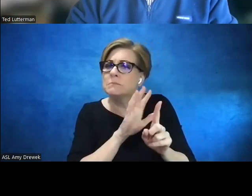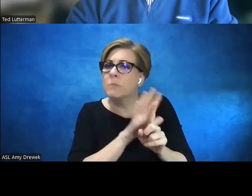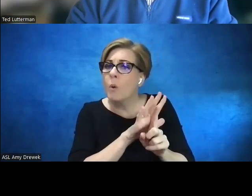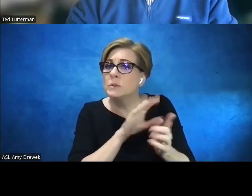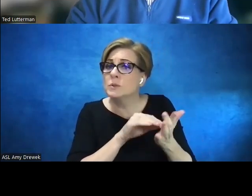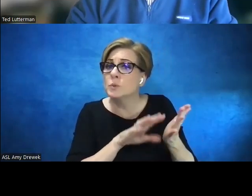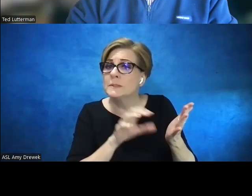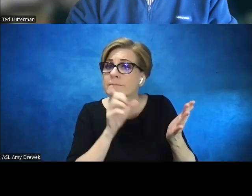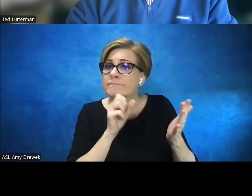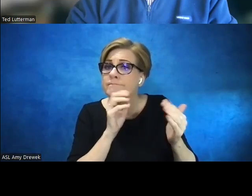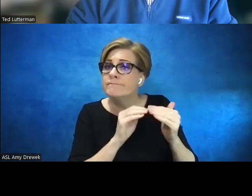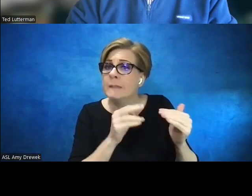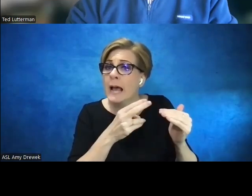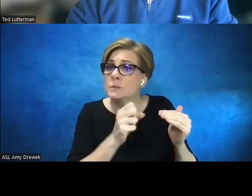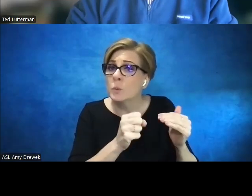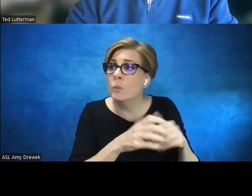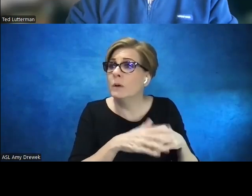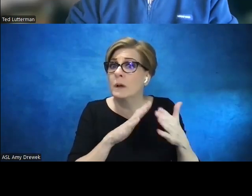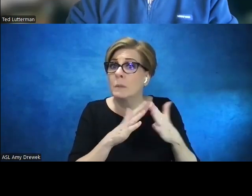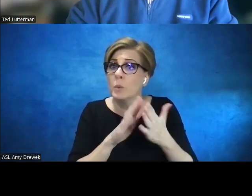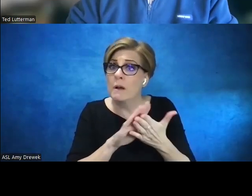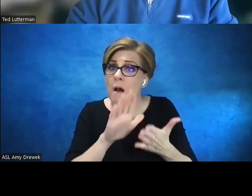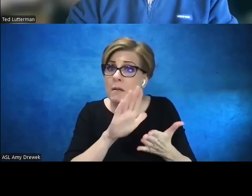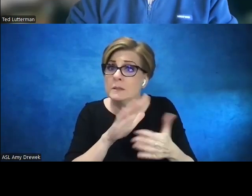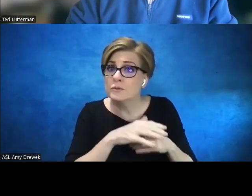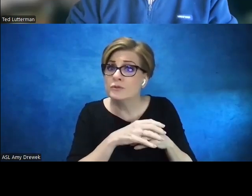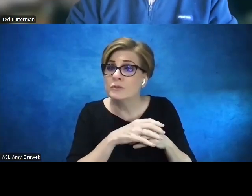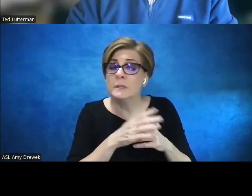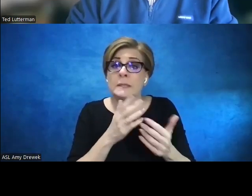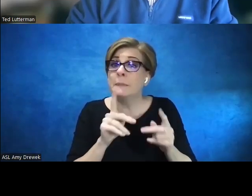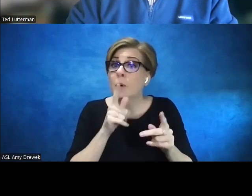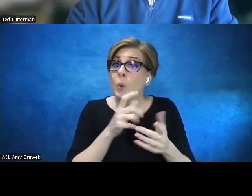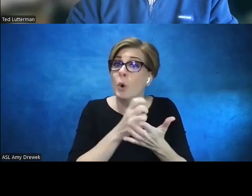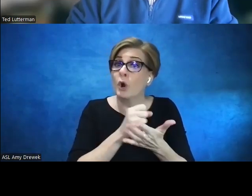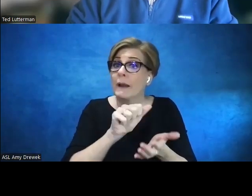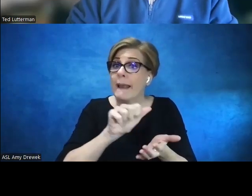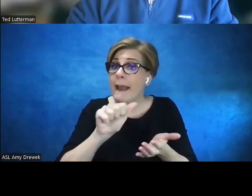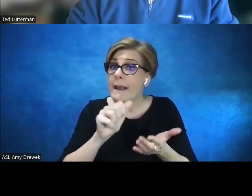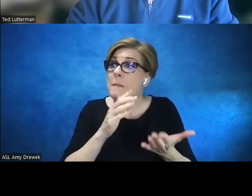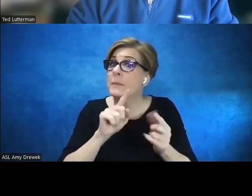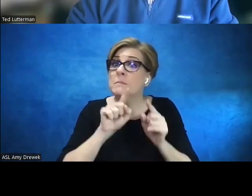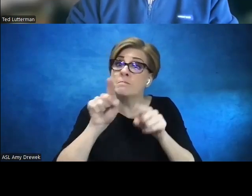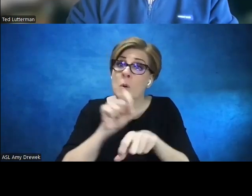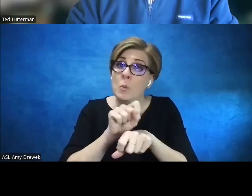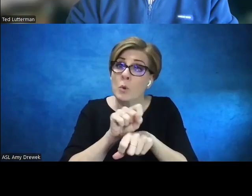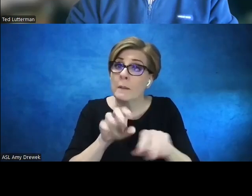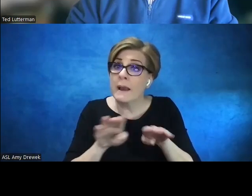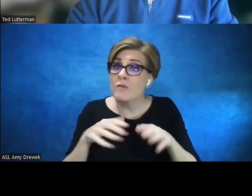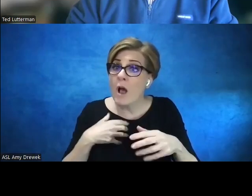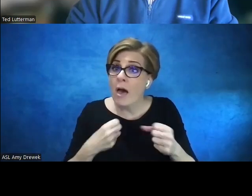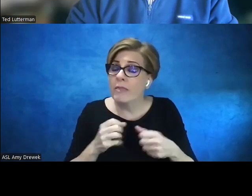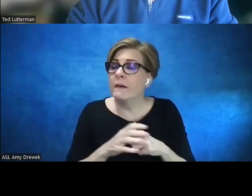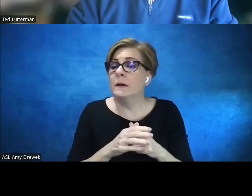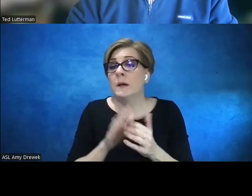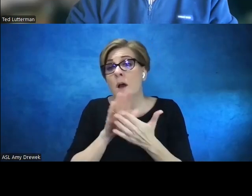school level, like community colleges who might get an associate's degree and go to work in a behavioral health setting, college and graduate